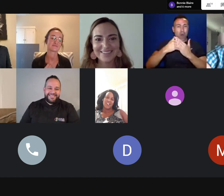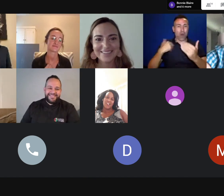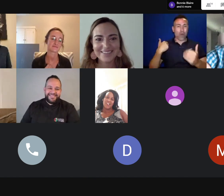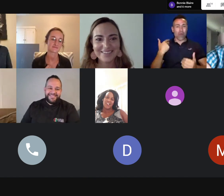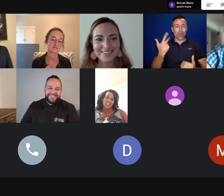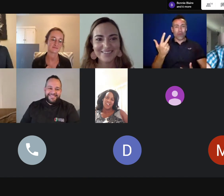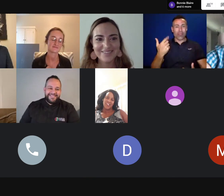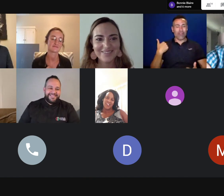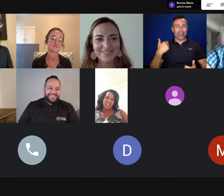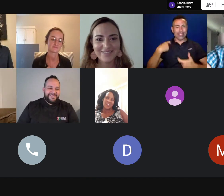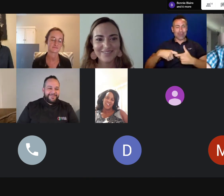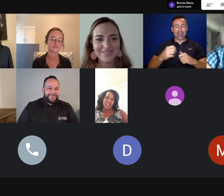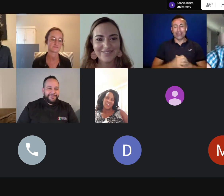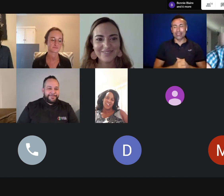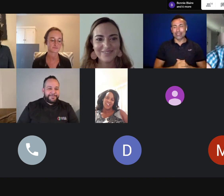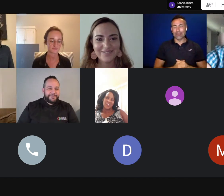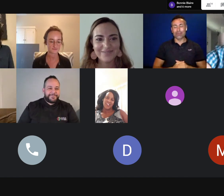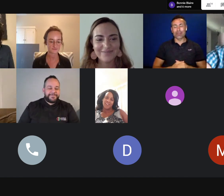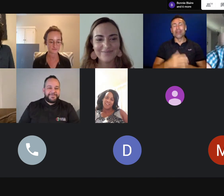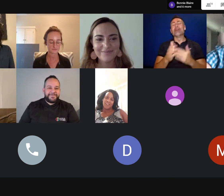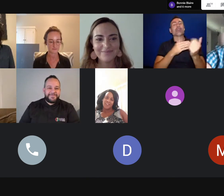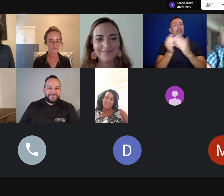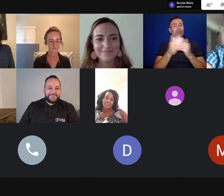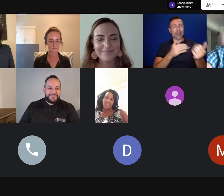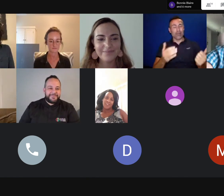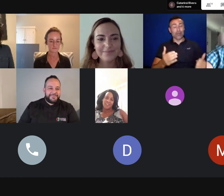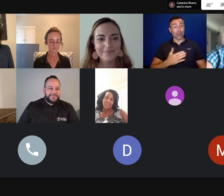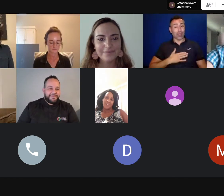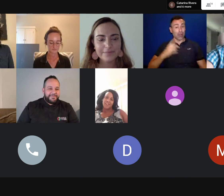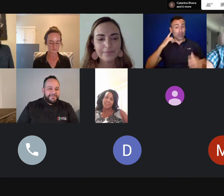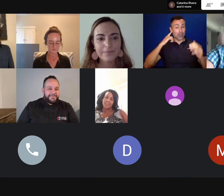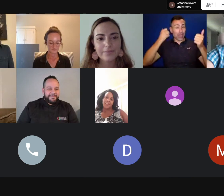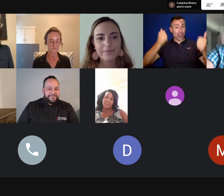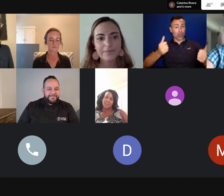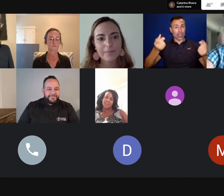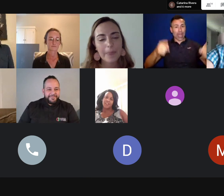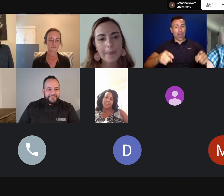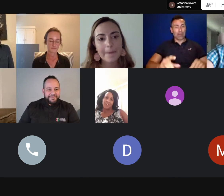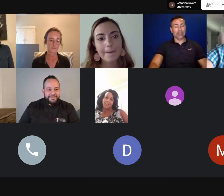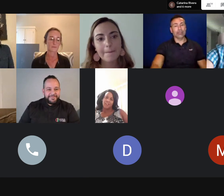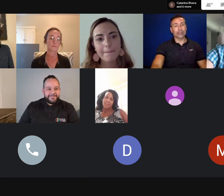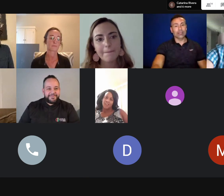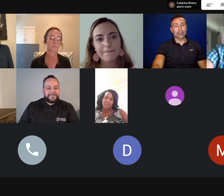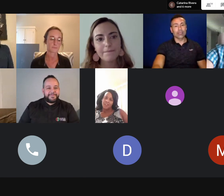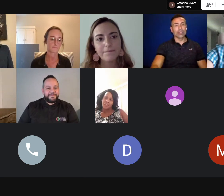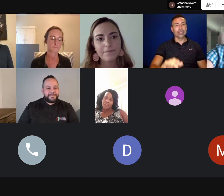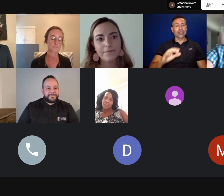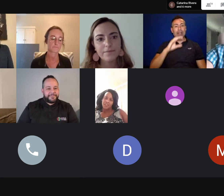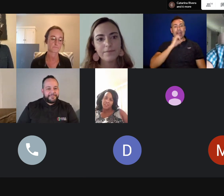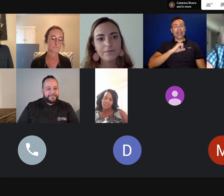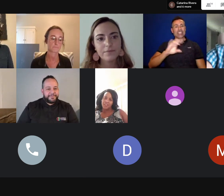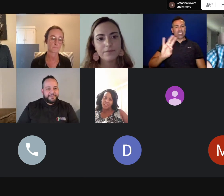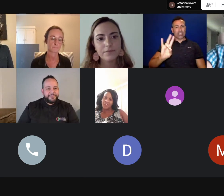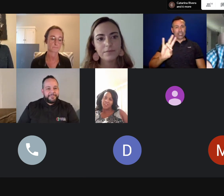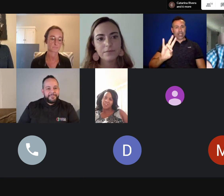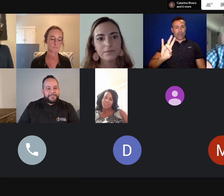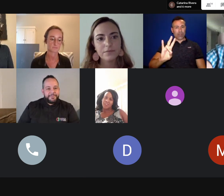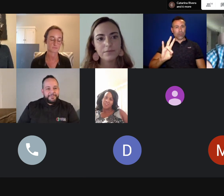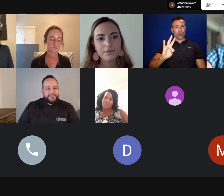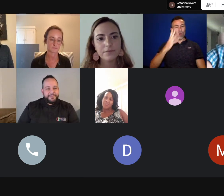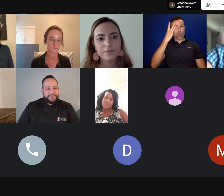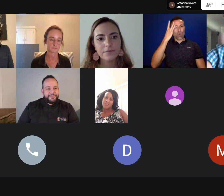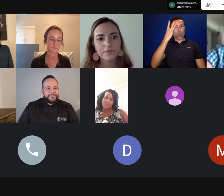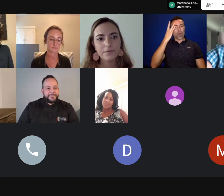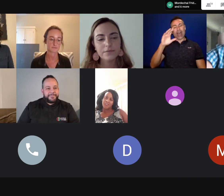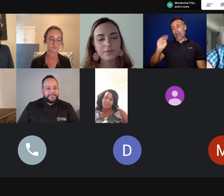of 7 to bacterial meningitis. My sister, myself, and